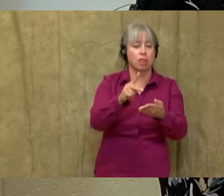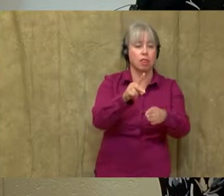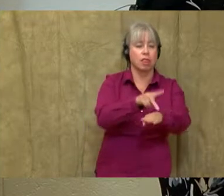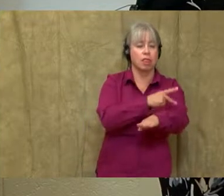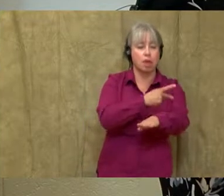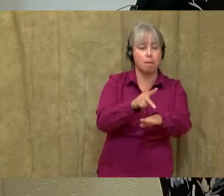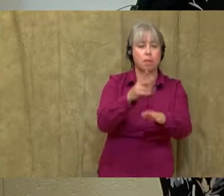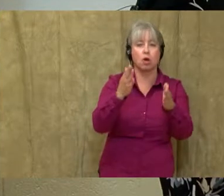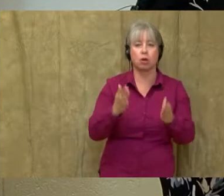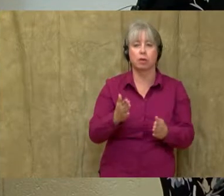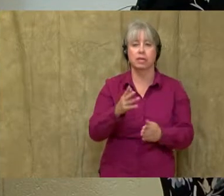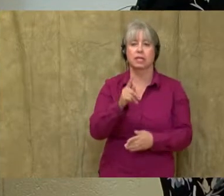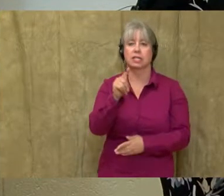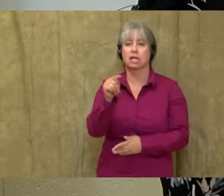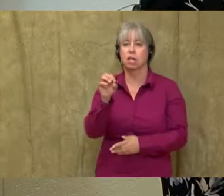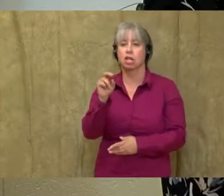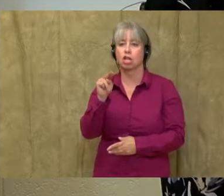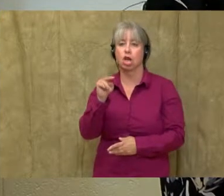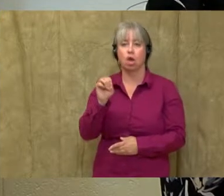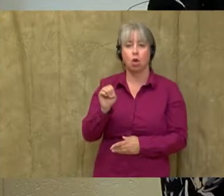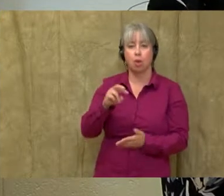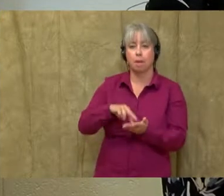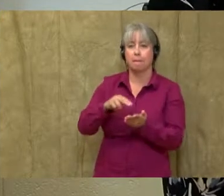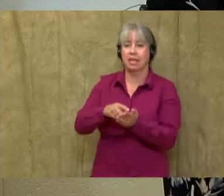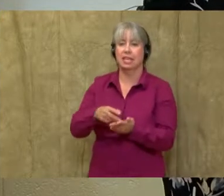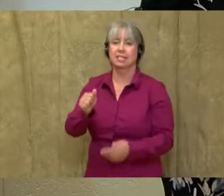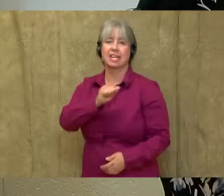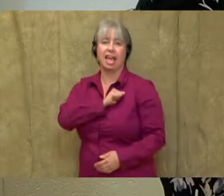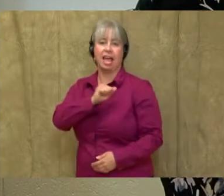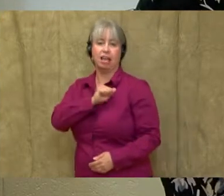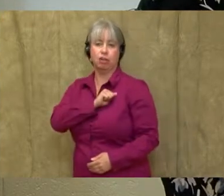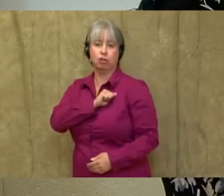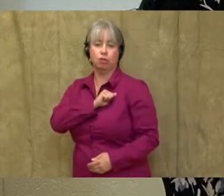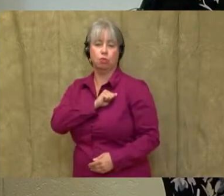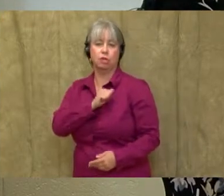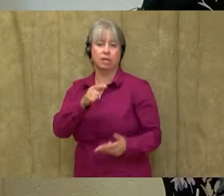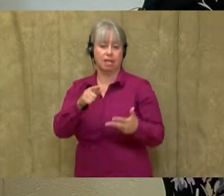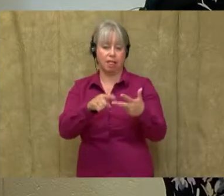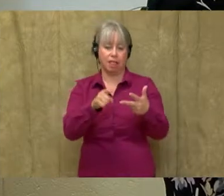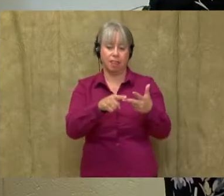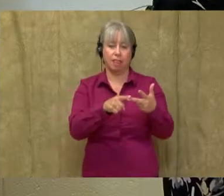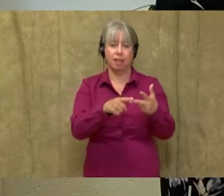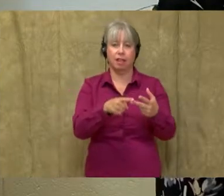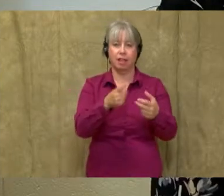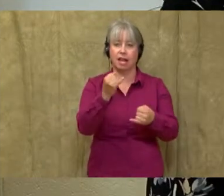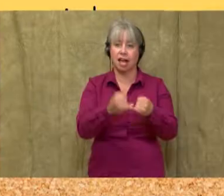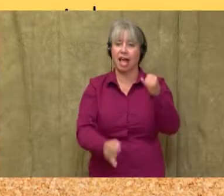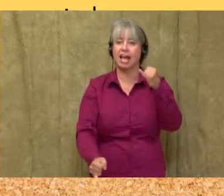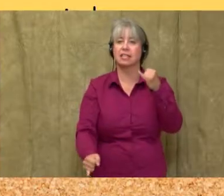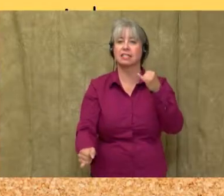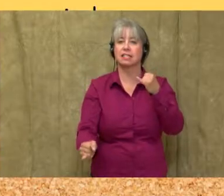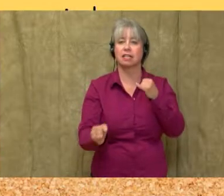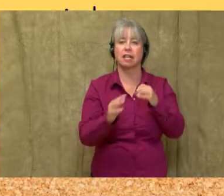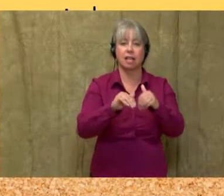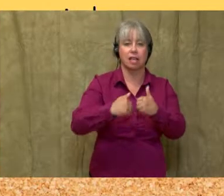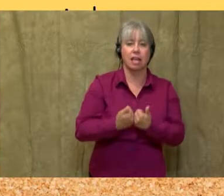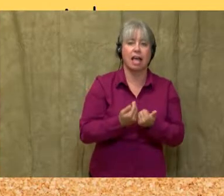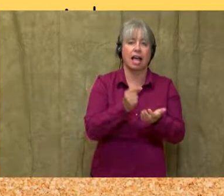poet's attitude towards the event. Lastly, the question that we want to ask ourselves while we are analyzing these poems is, how does